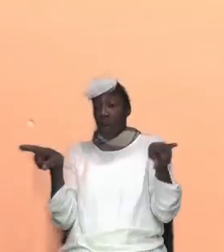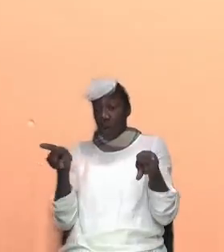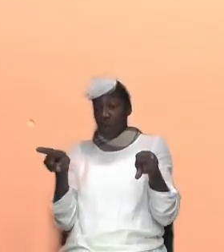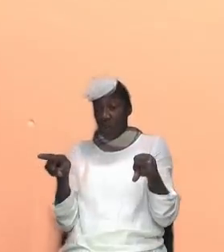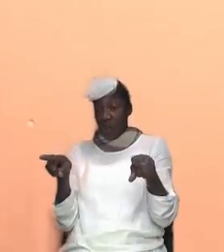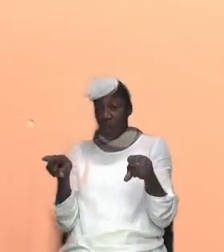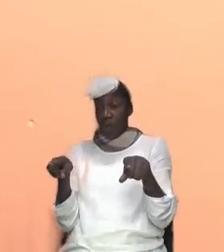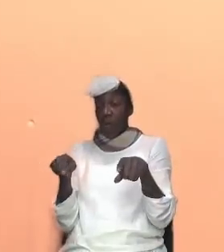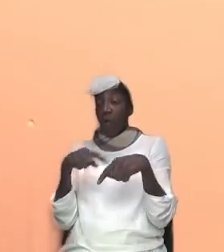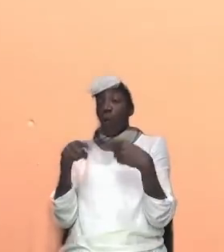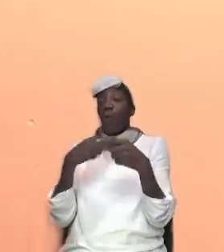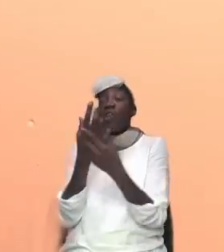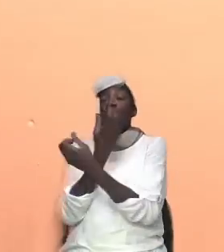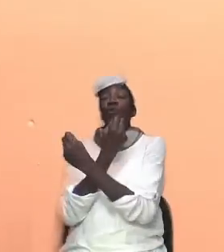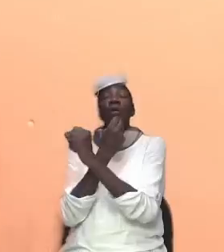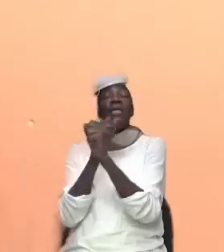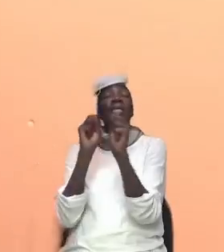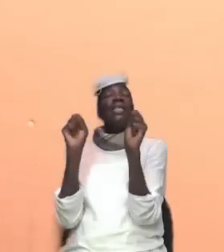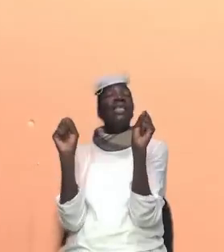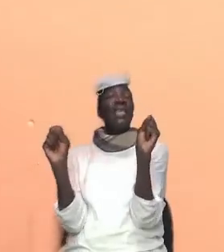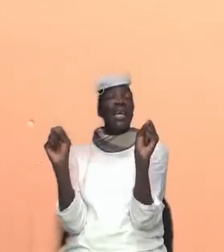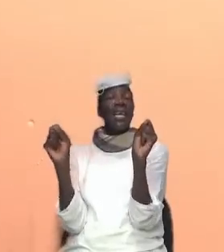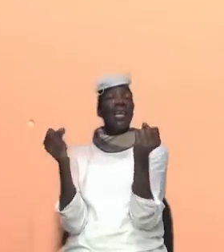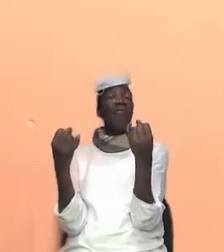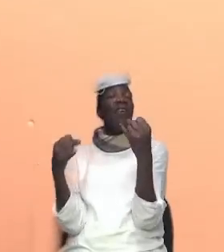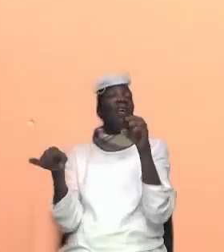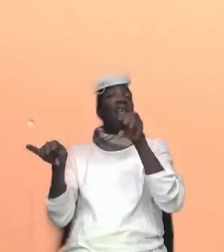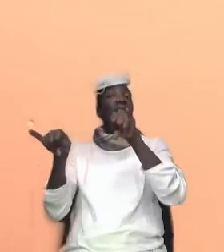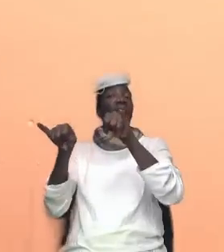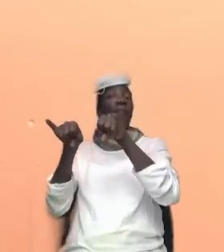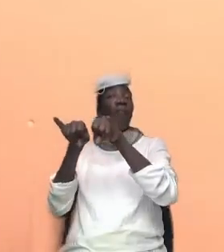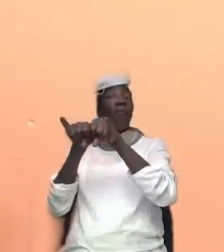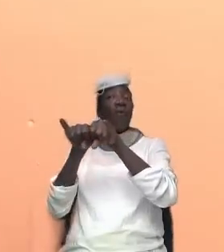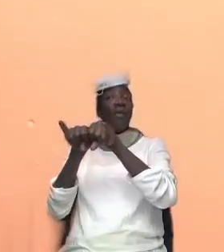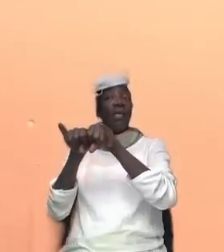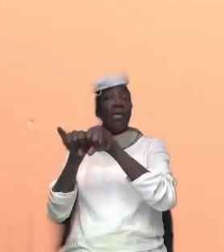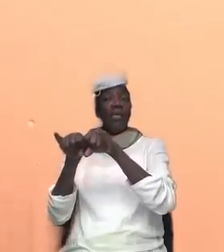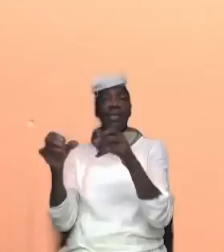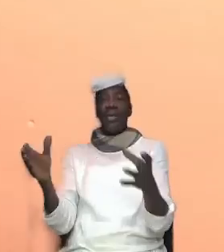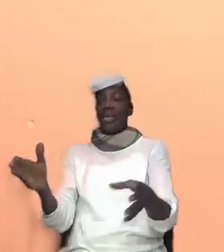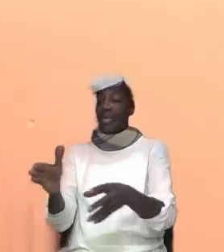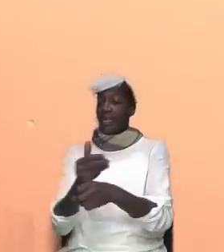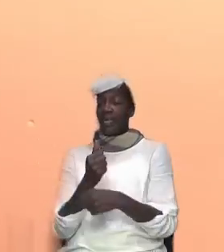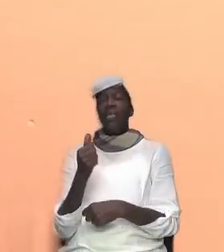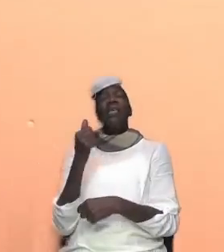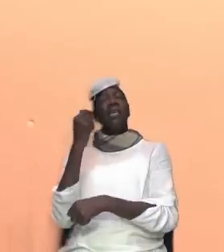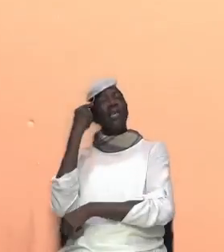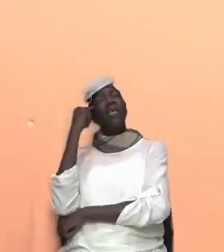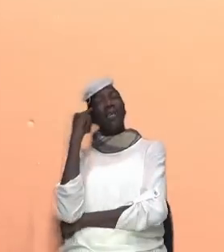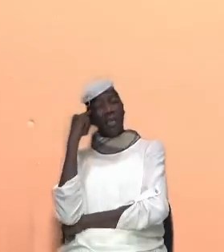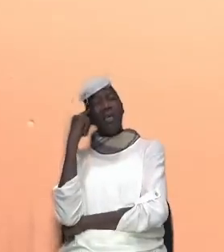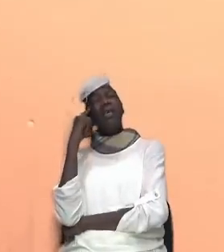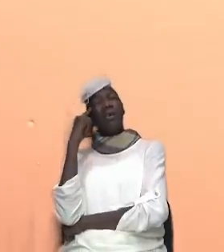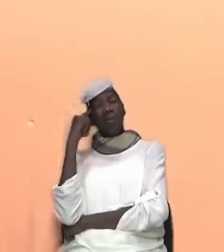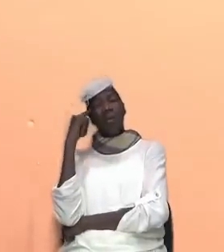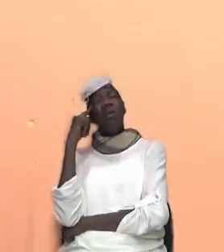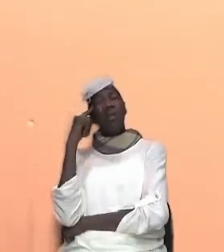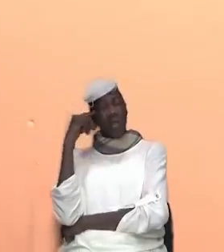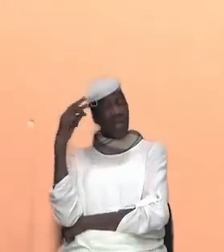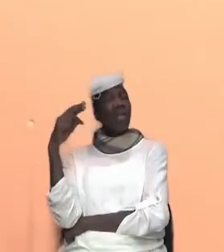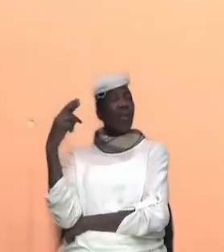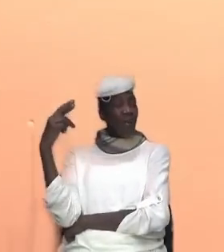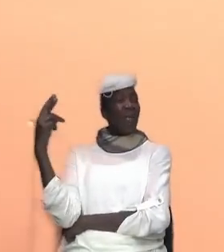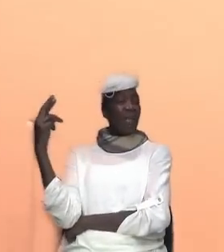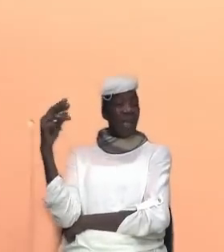conversion. And it is therefore important that we take stock now and recognize that we are not just sailing